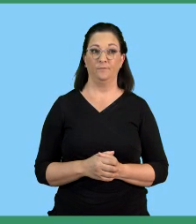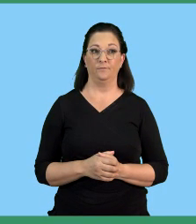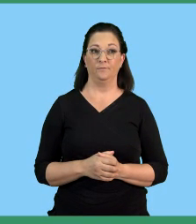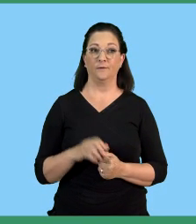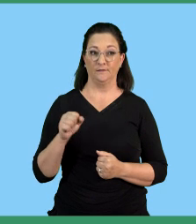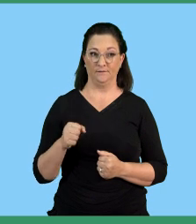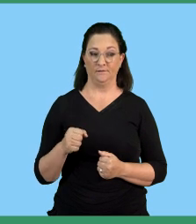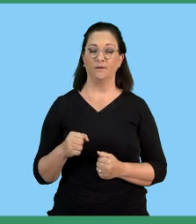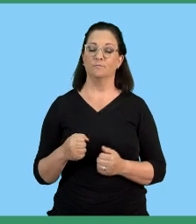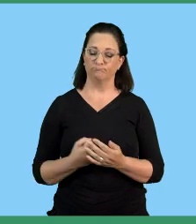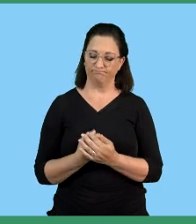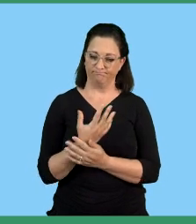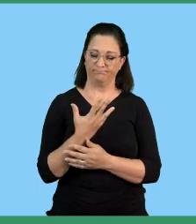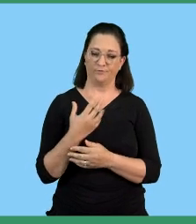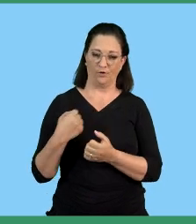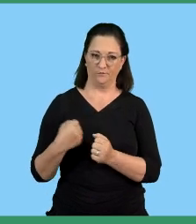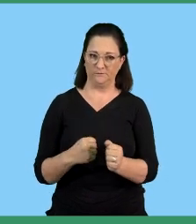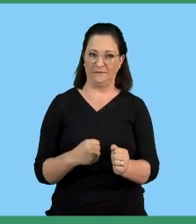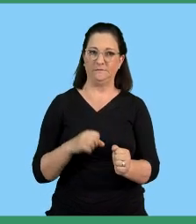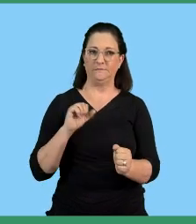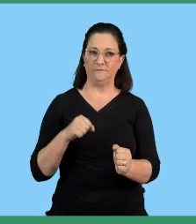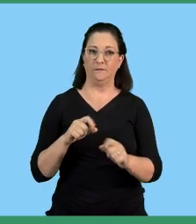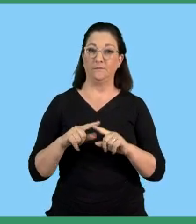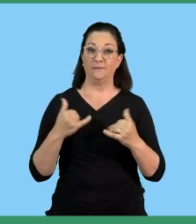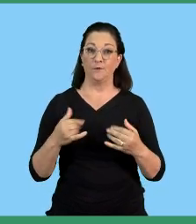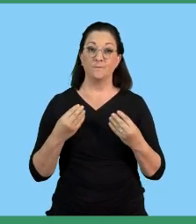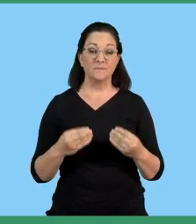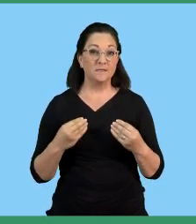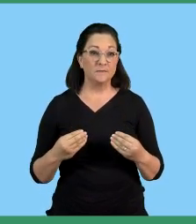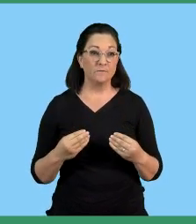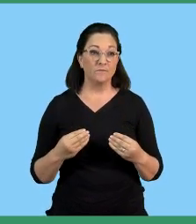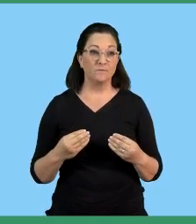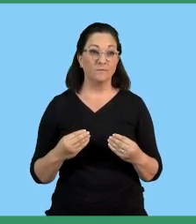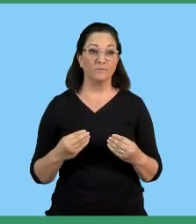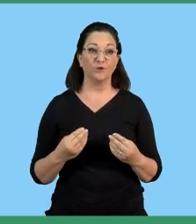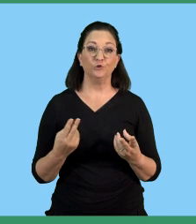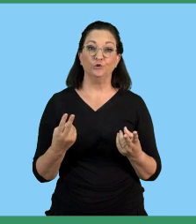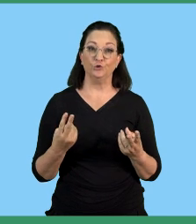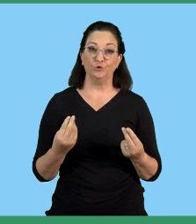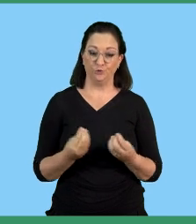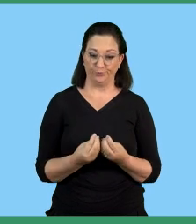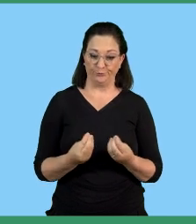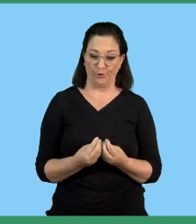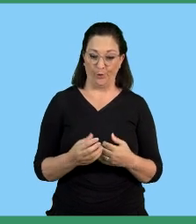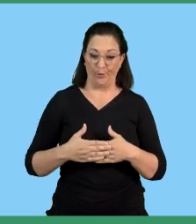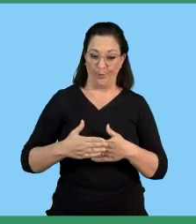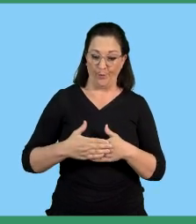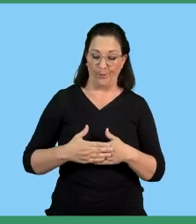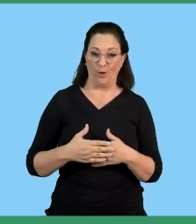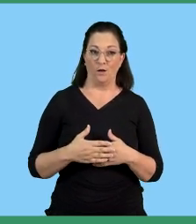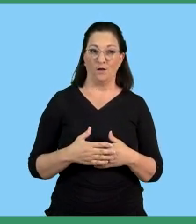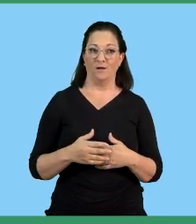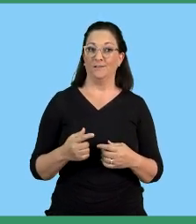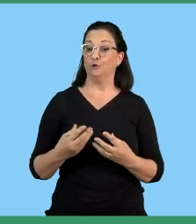here? It is also a growth strategy, but the business aims to introduce, it's a new product here. Don't forget, this